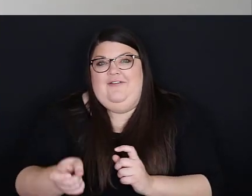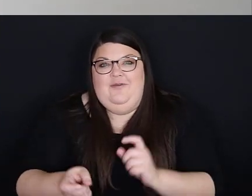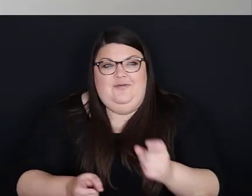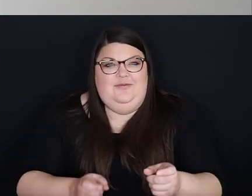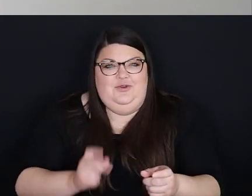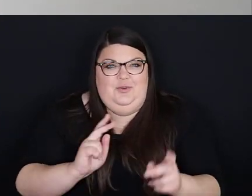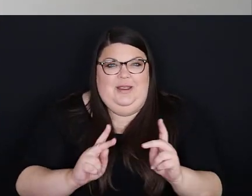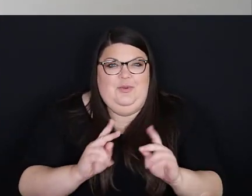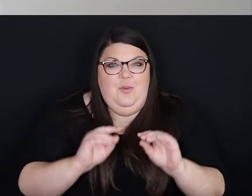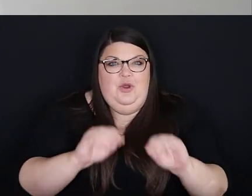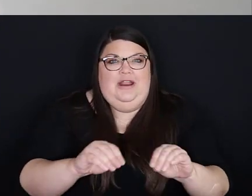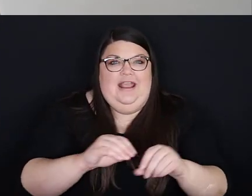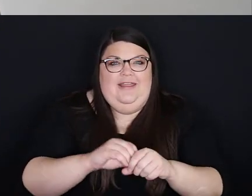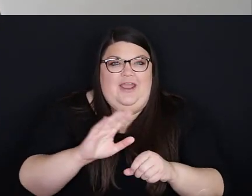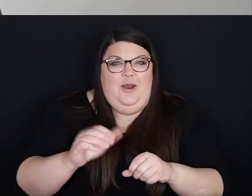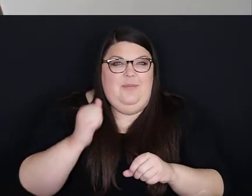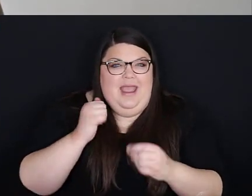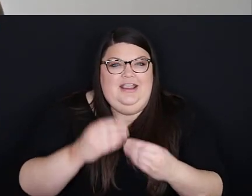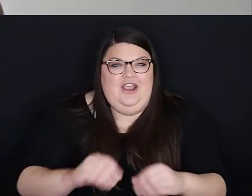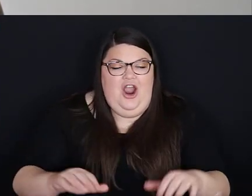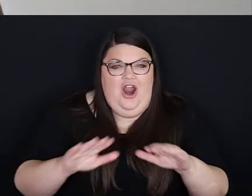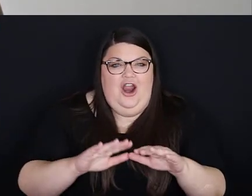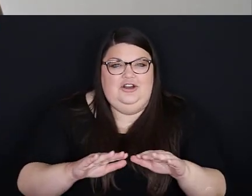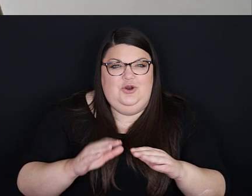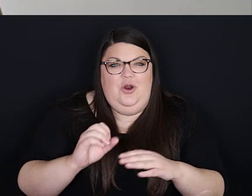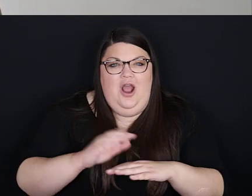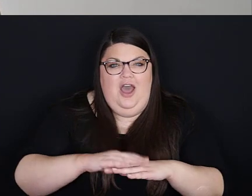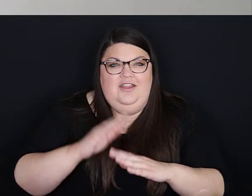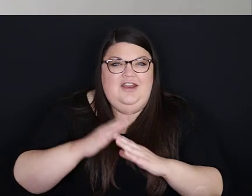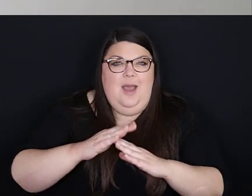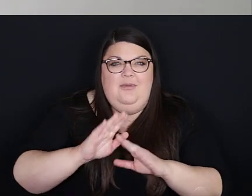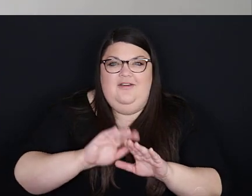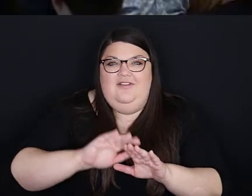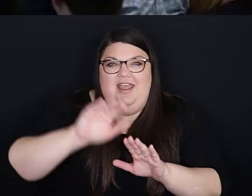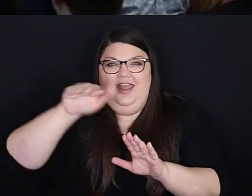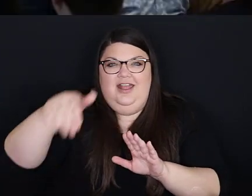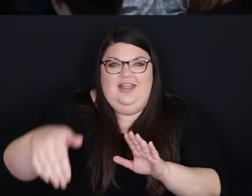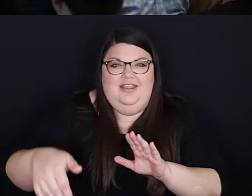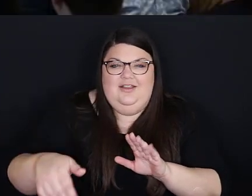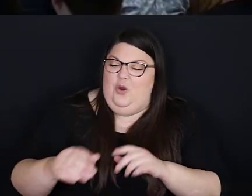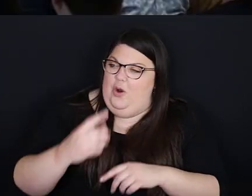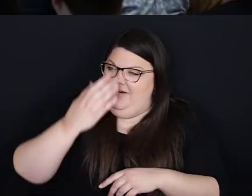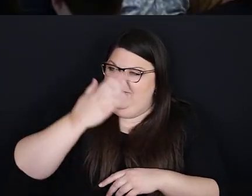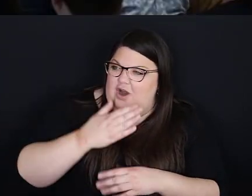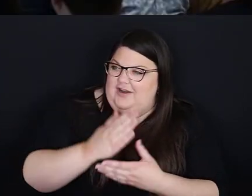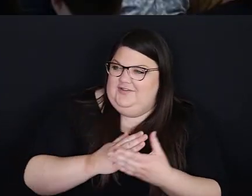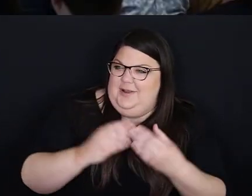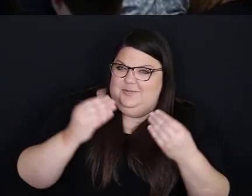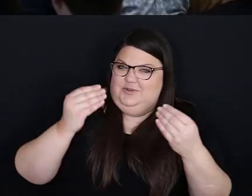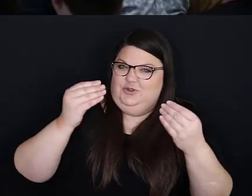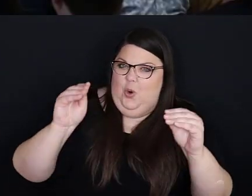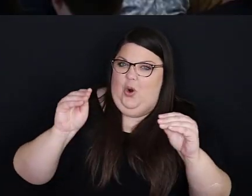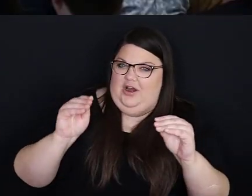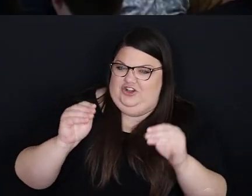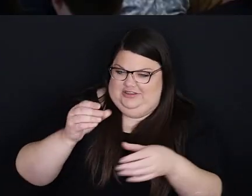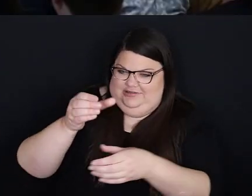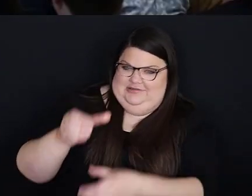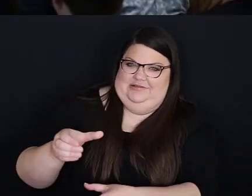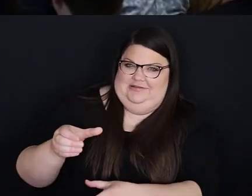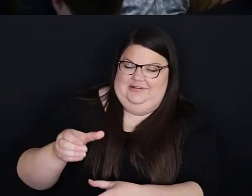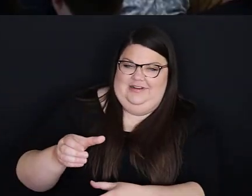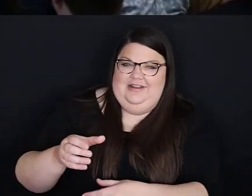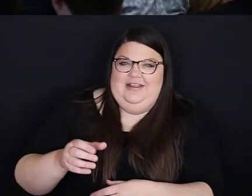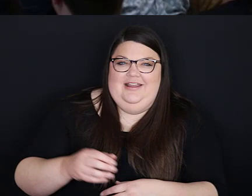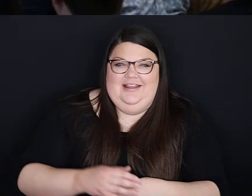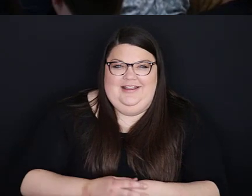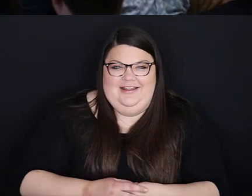in people's backyards or up on the top of a hill. Or like in front of some stores. They're just planting